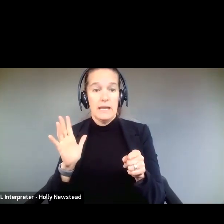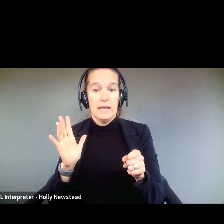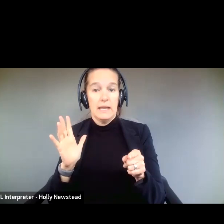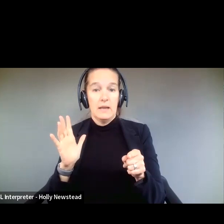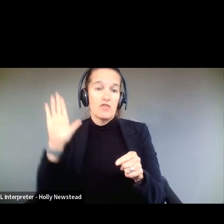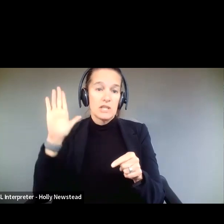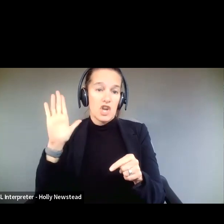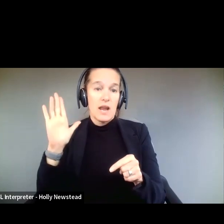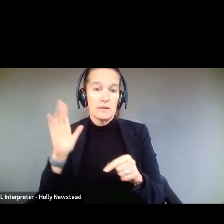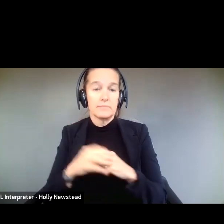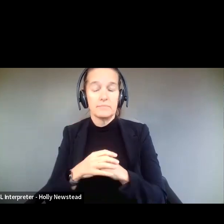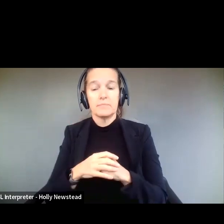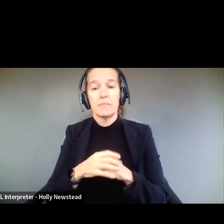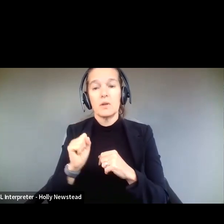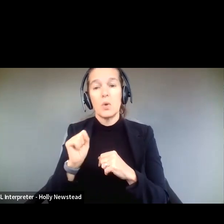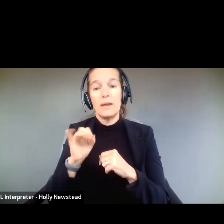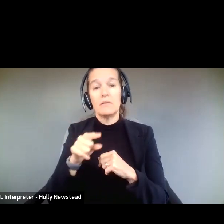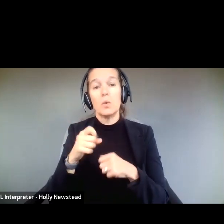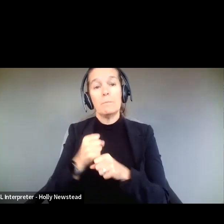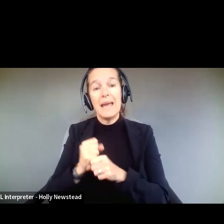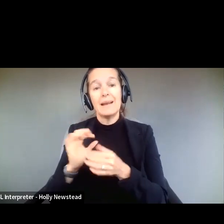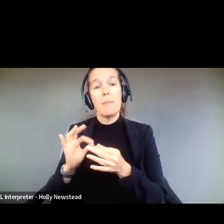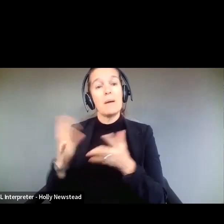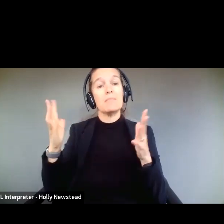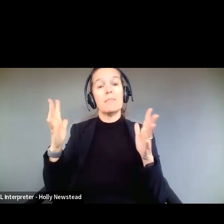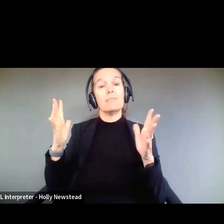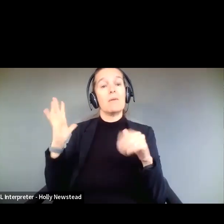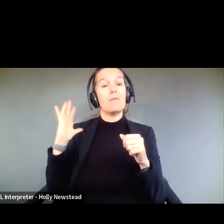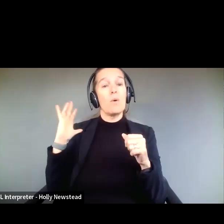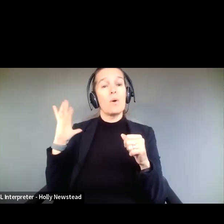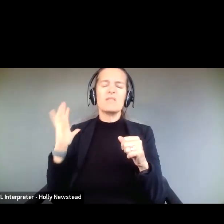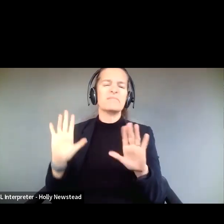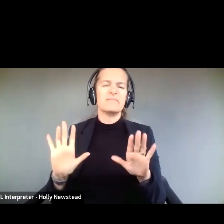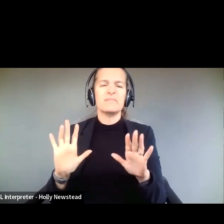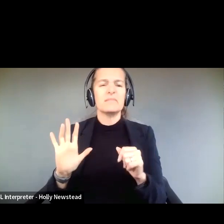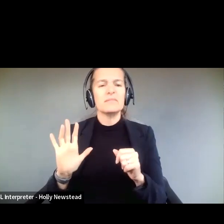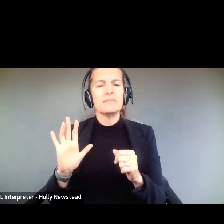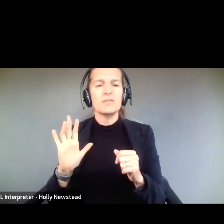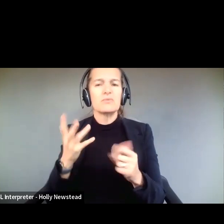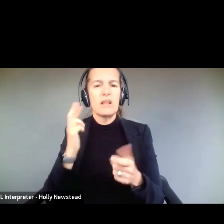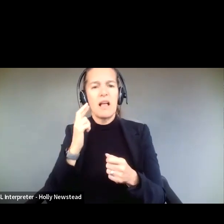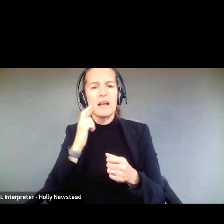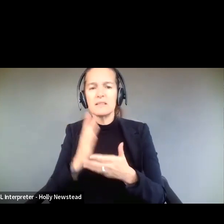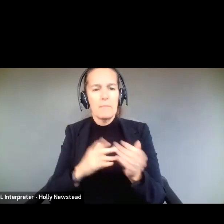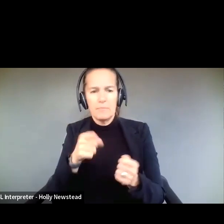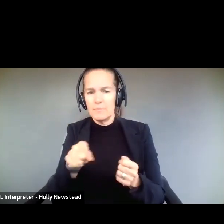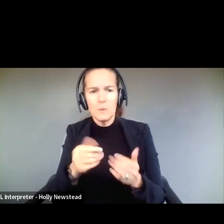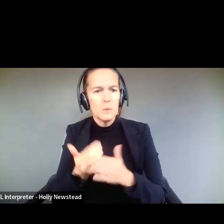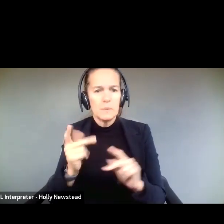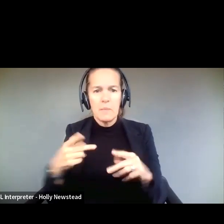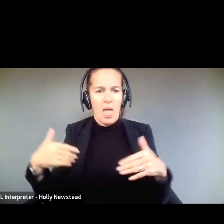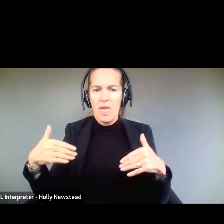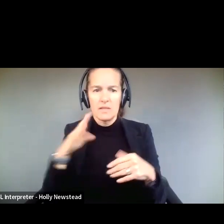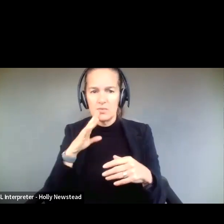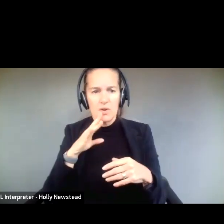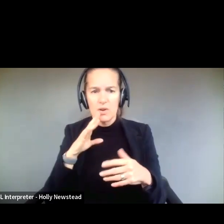raised their hands. So if you've made public comment previously, please consider that other people may not have been able to speak to the commission previously, and